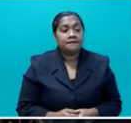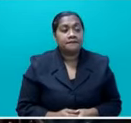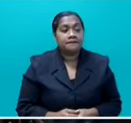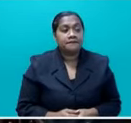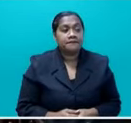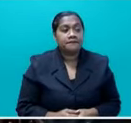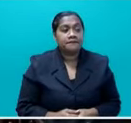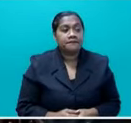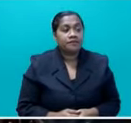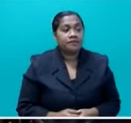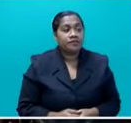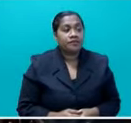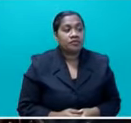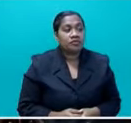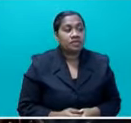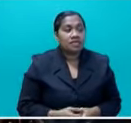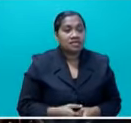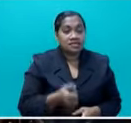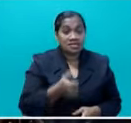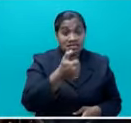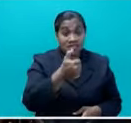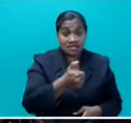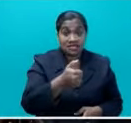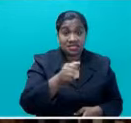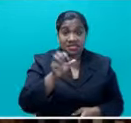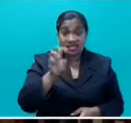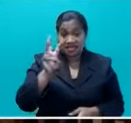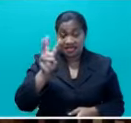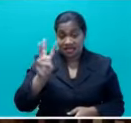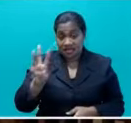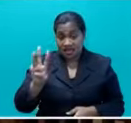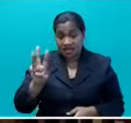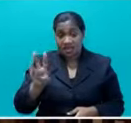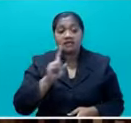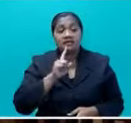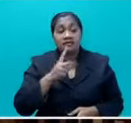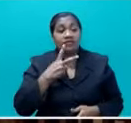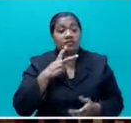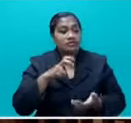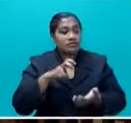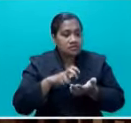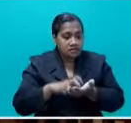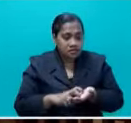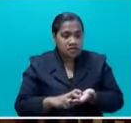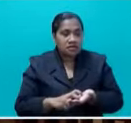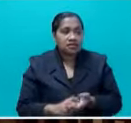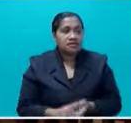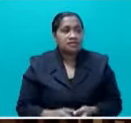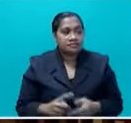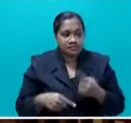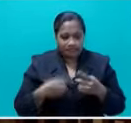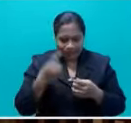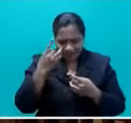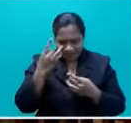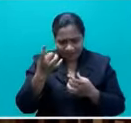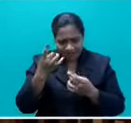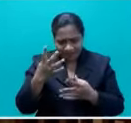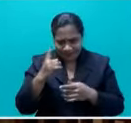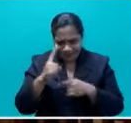6.3, which states that the register must not contain information in relation to a person who ceases to be